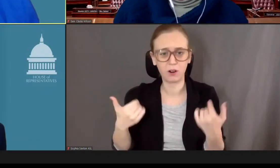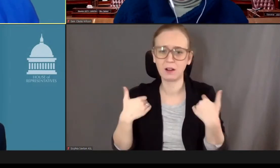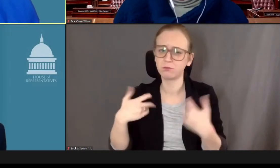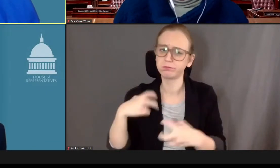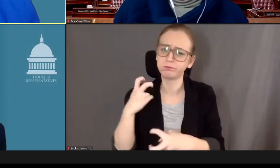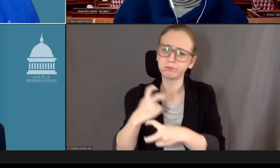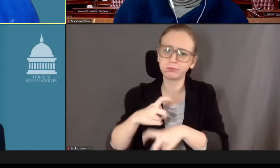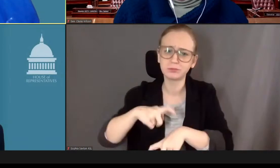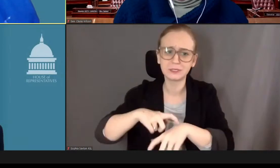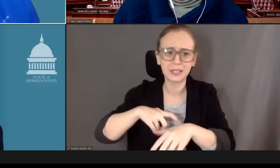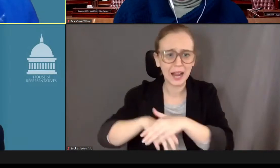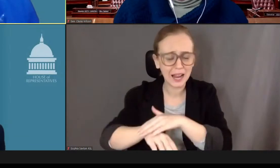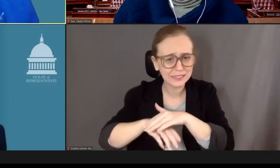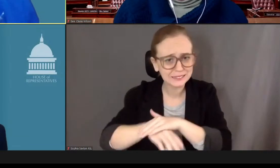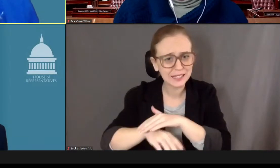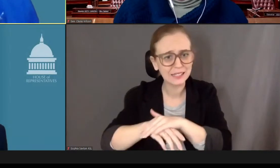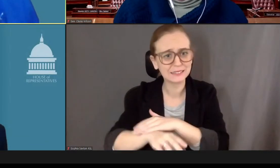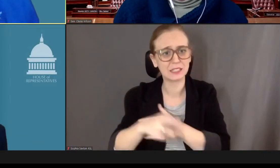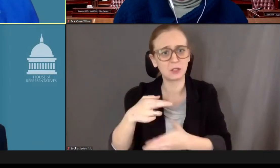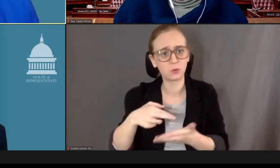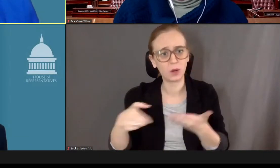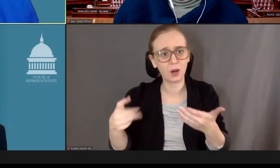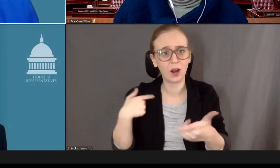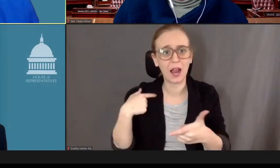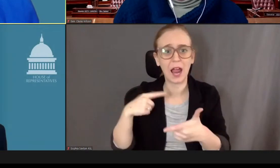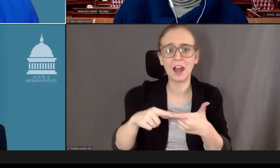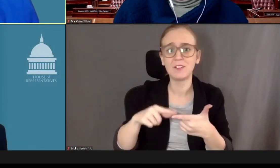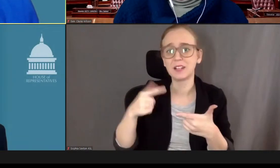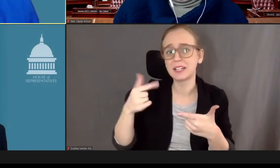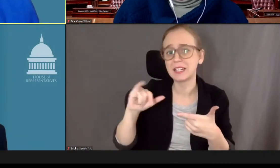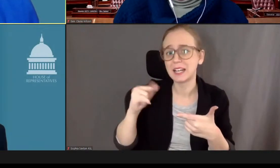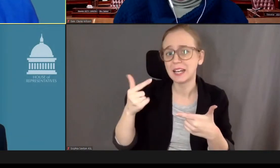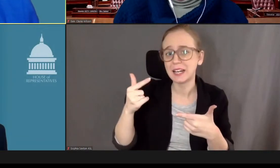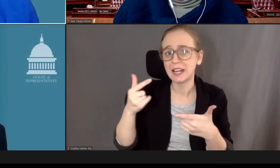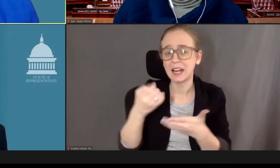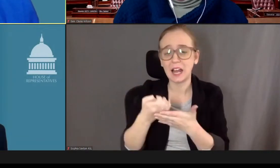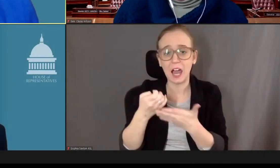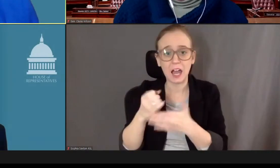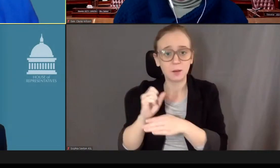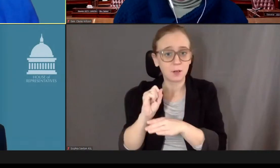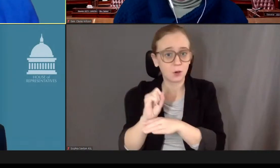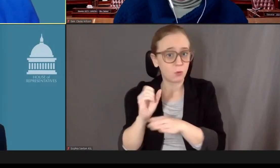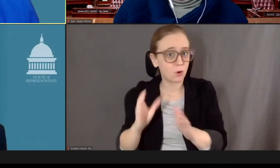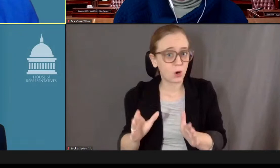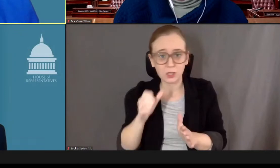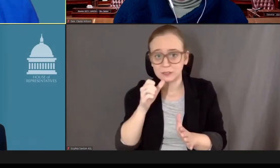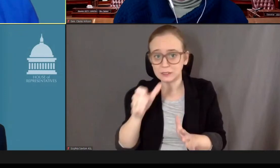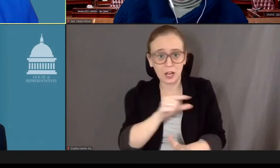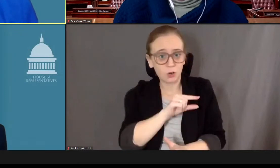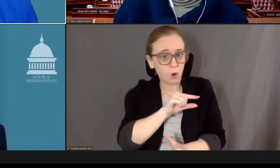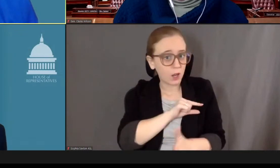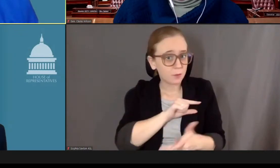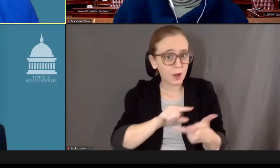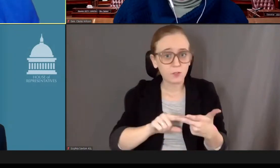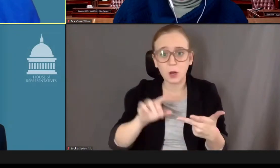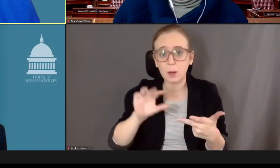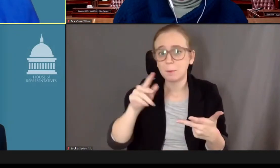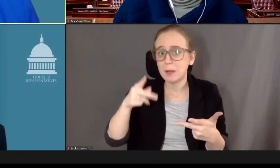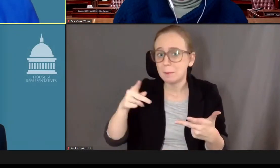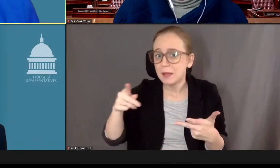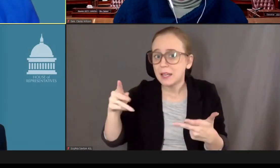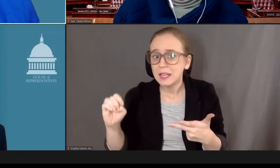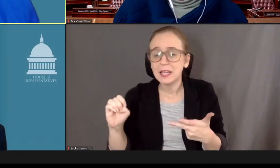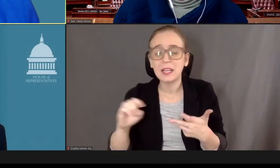have micro enterprises, we have gig economy workers who did not qualify for services or PPE and